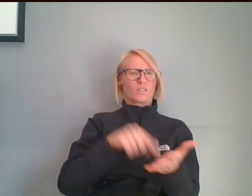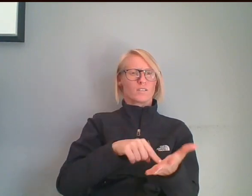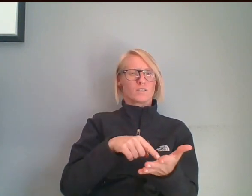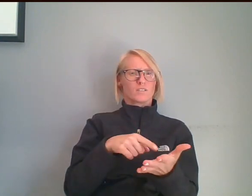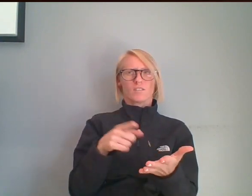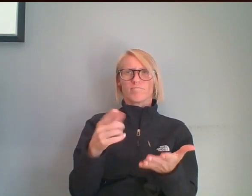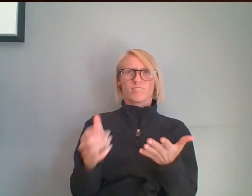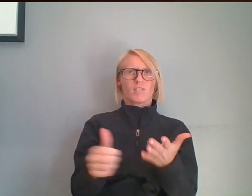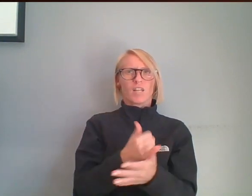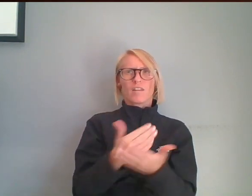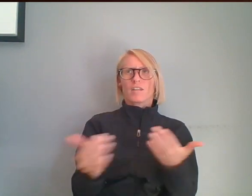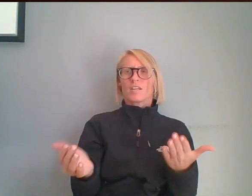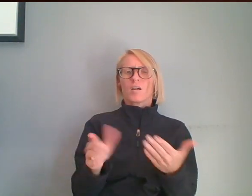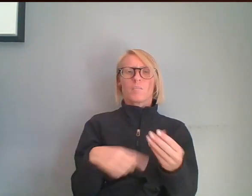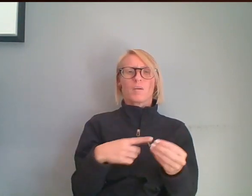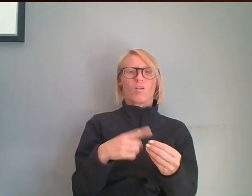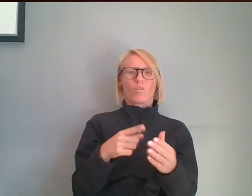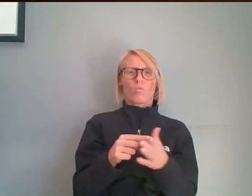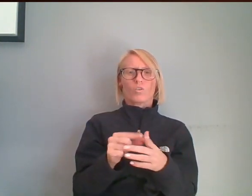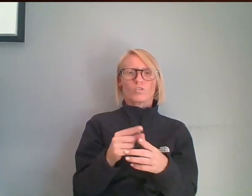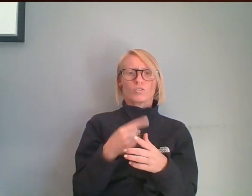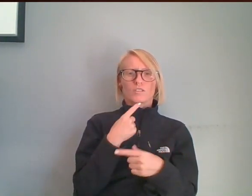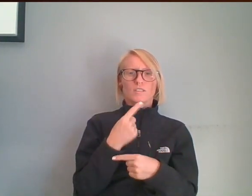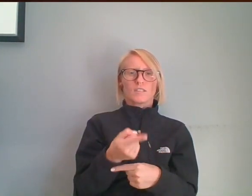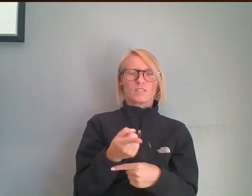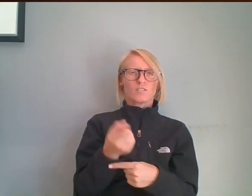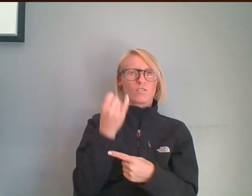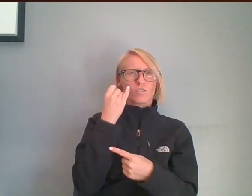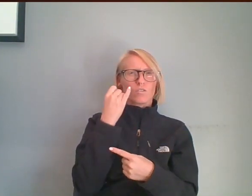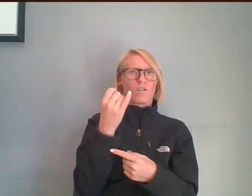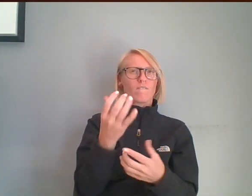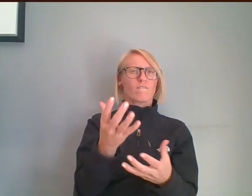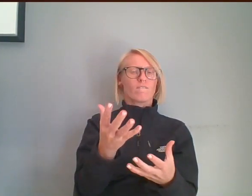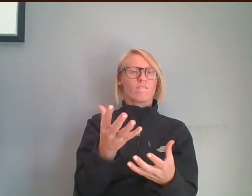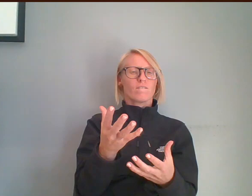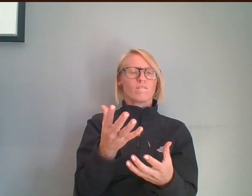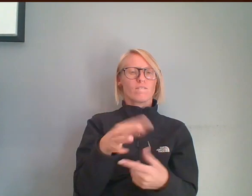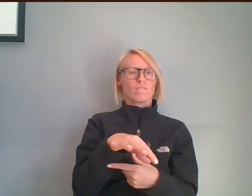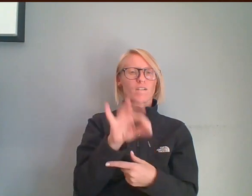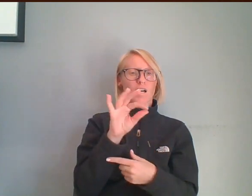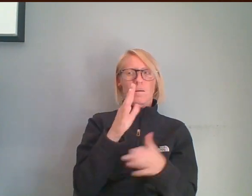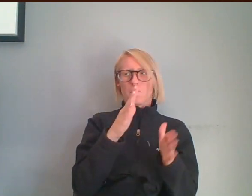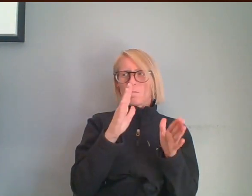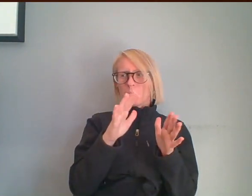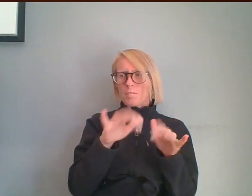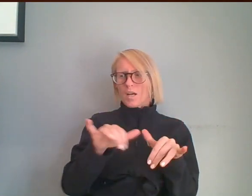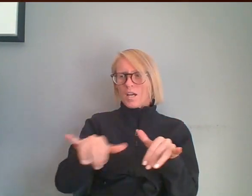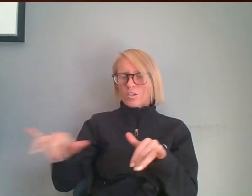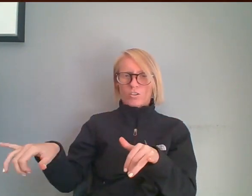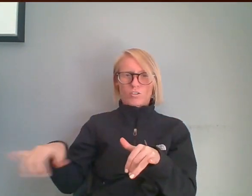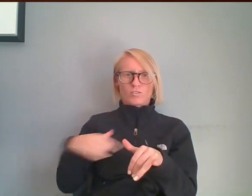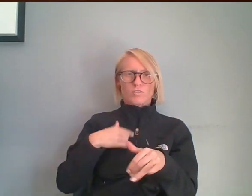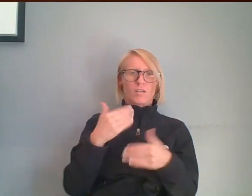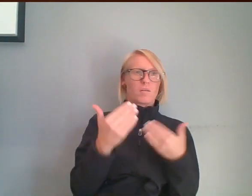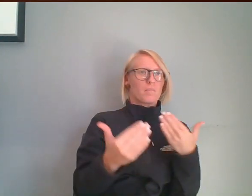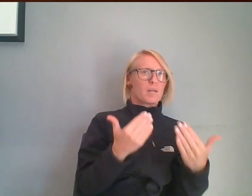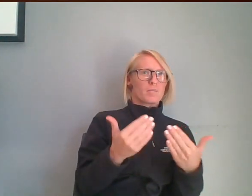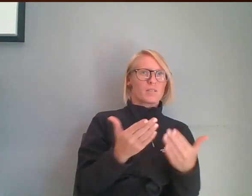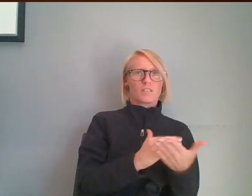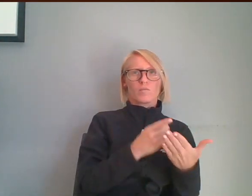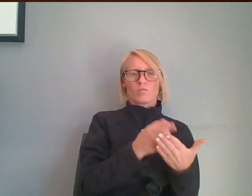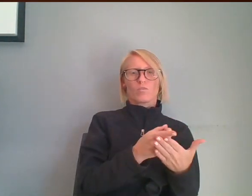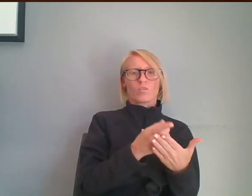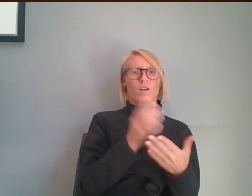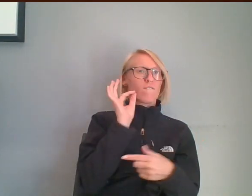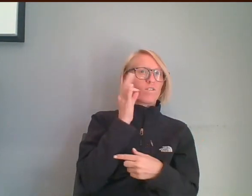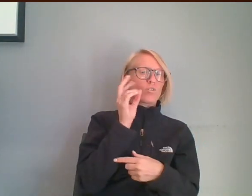you were saying? Did we find patterns, perhaps? Maybe some of you were going through fruits and vegetables. A